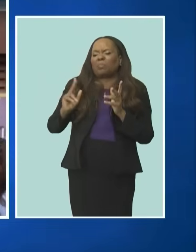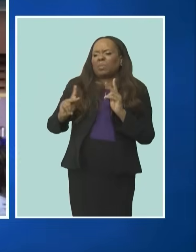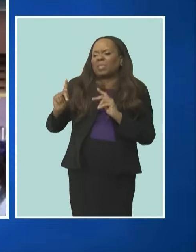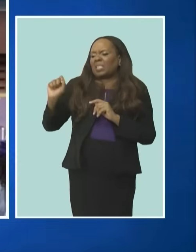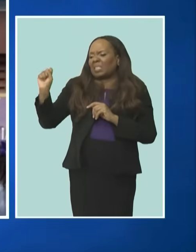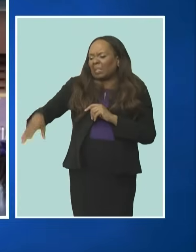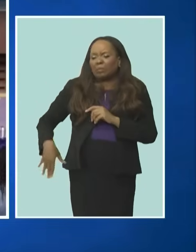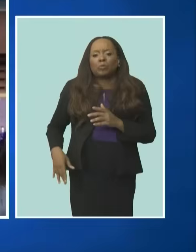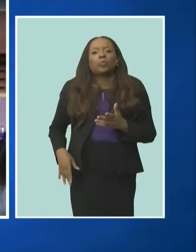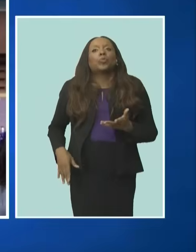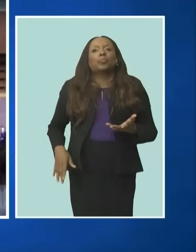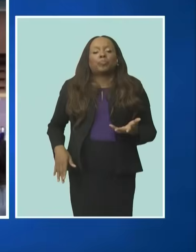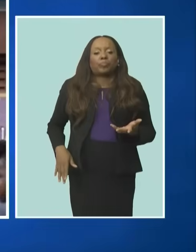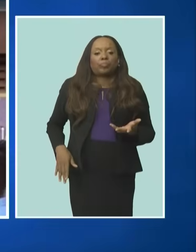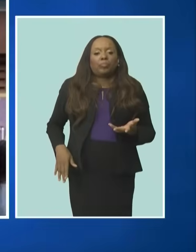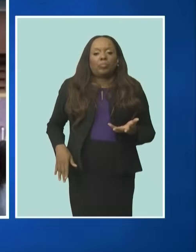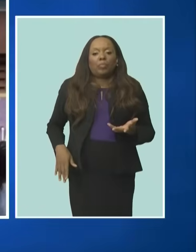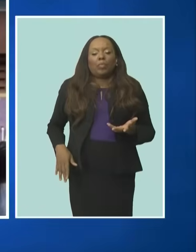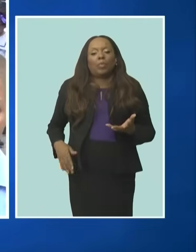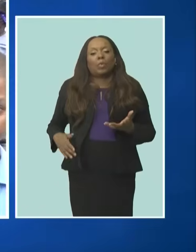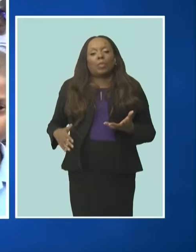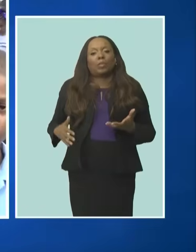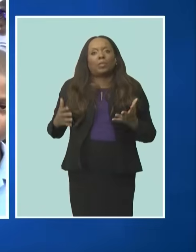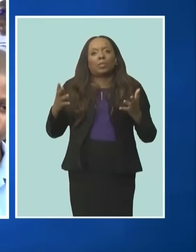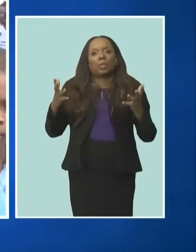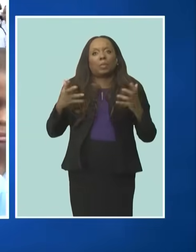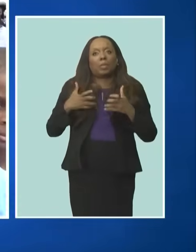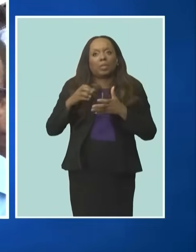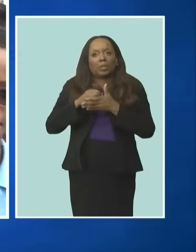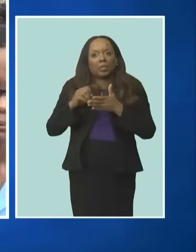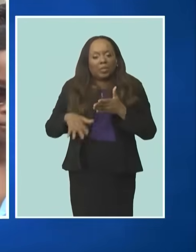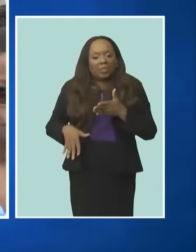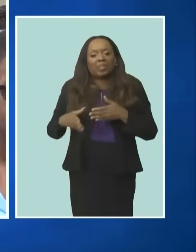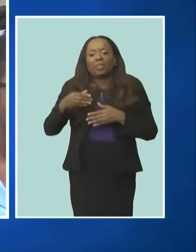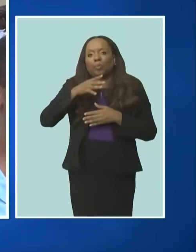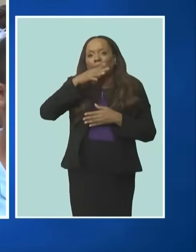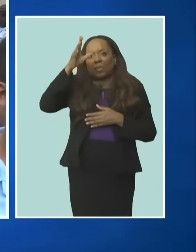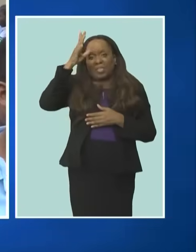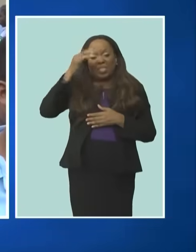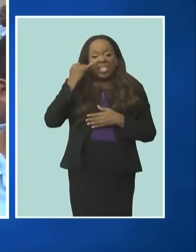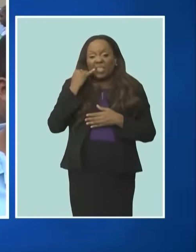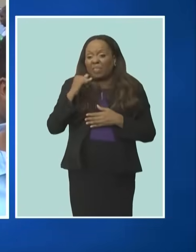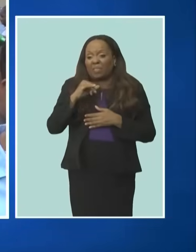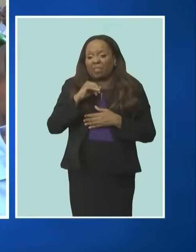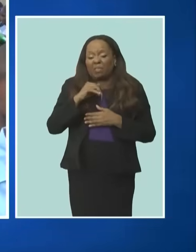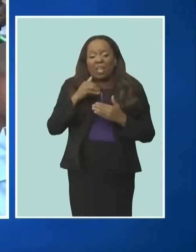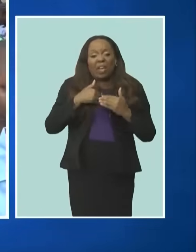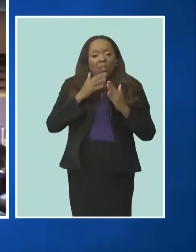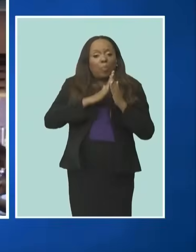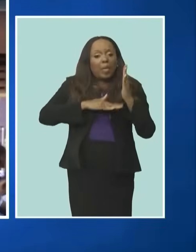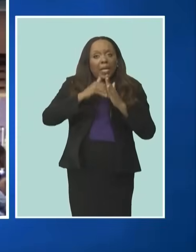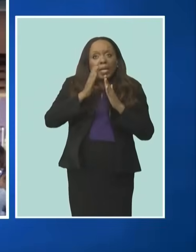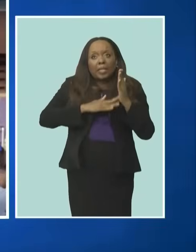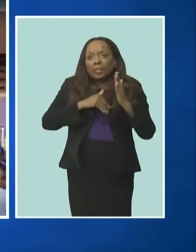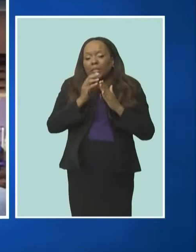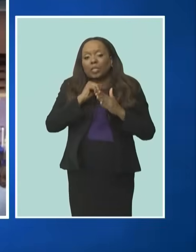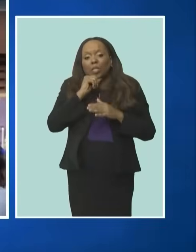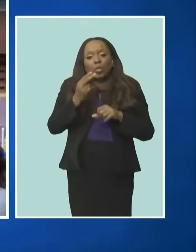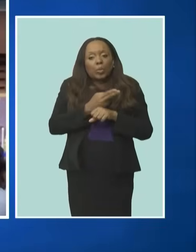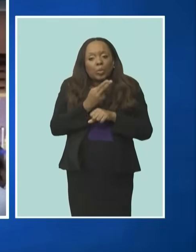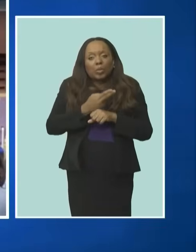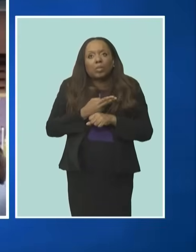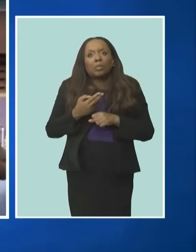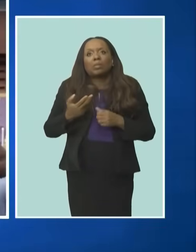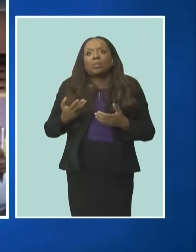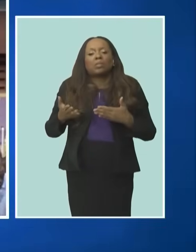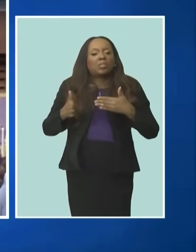what we are going to launch today is to encourage the students and their parents to bring in any unused paints that they have at home, any water paint, doesn't